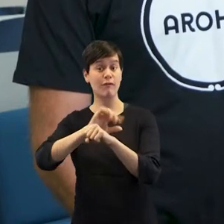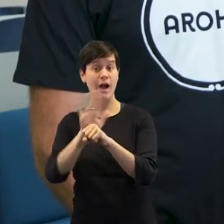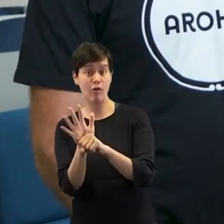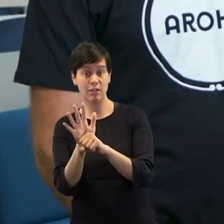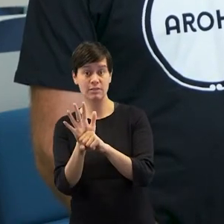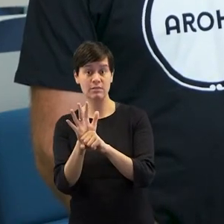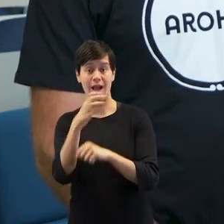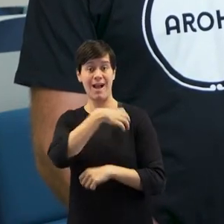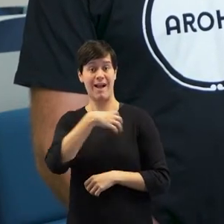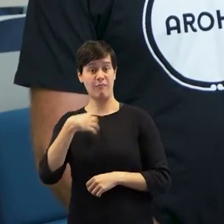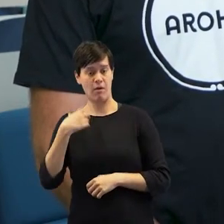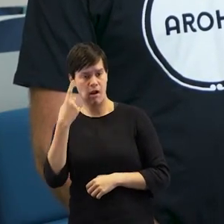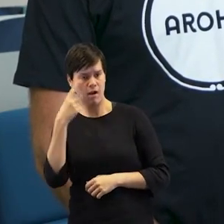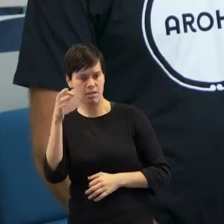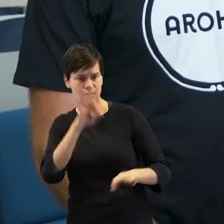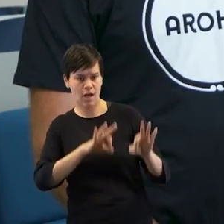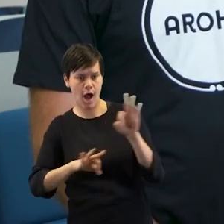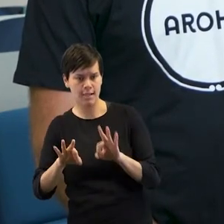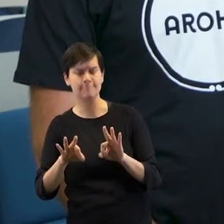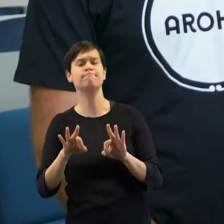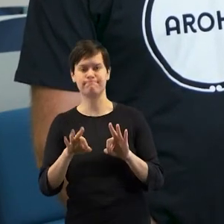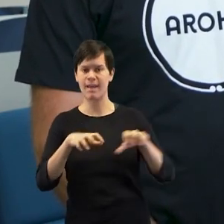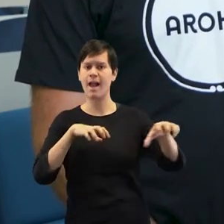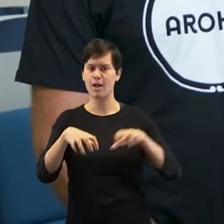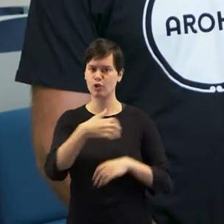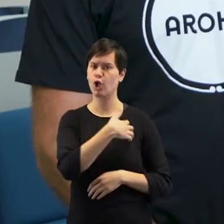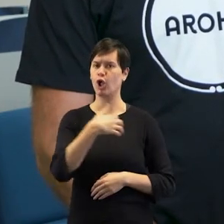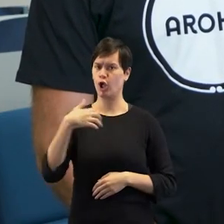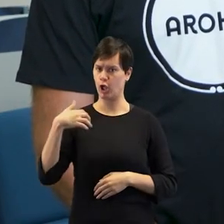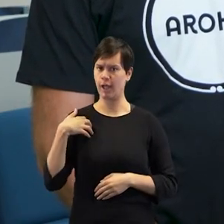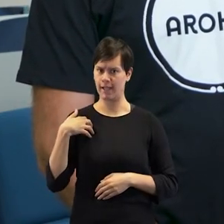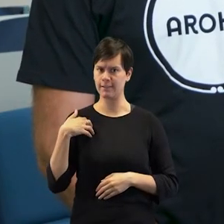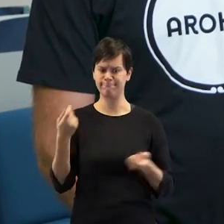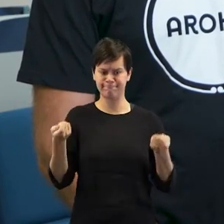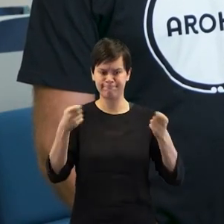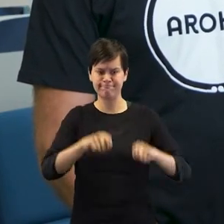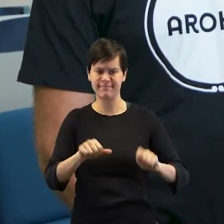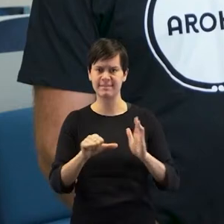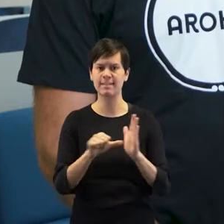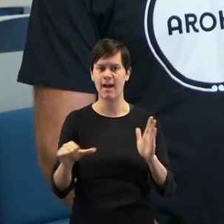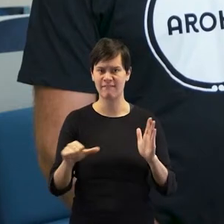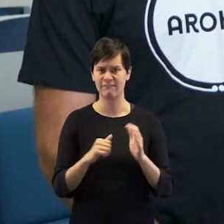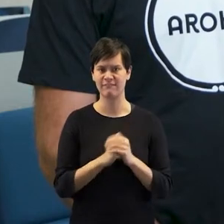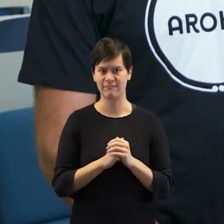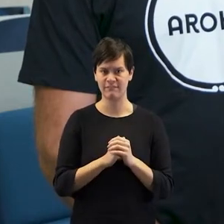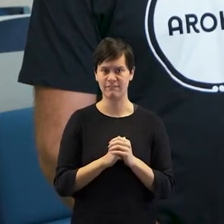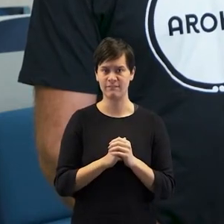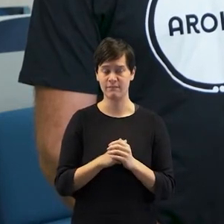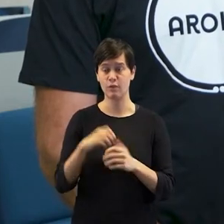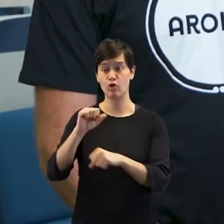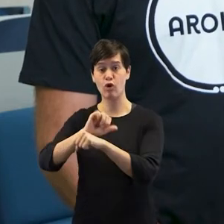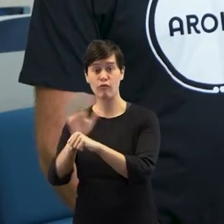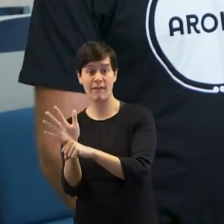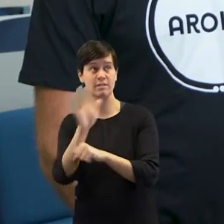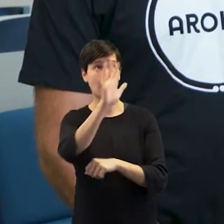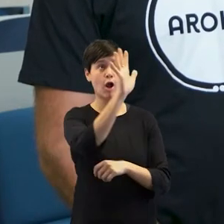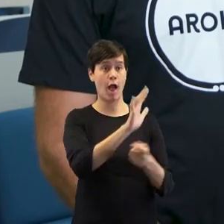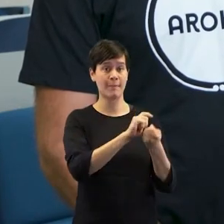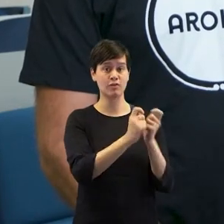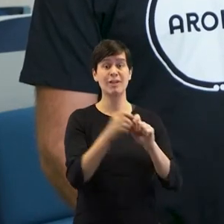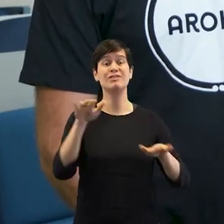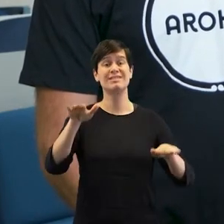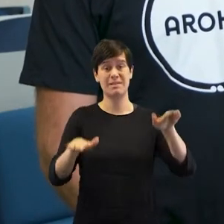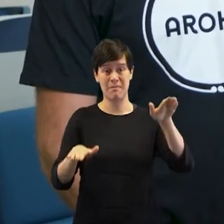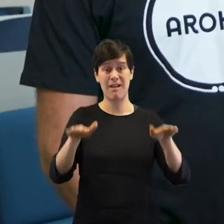based on science. And these two issues are really closely linked. Climate change still remains the greatest threat to humanity, but